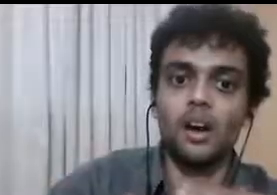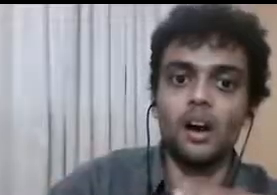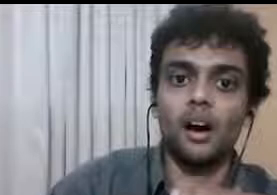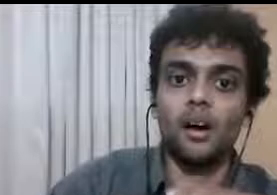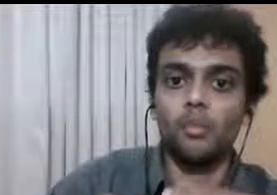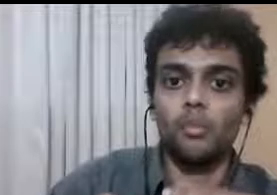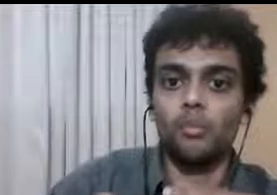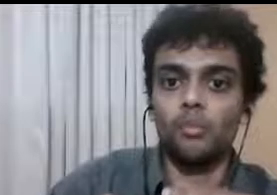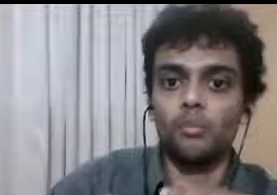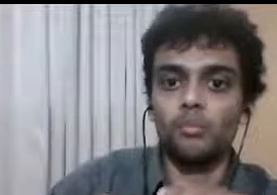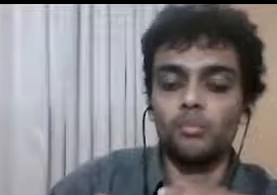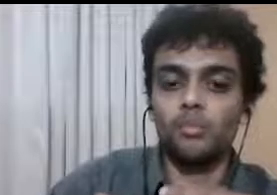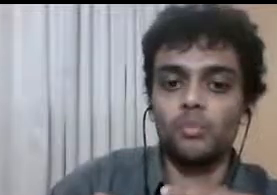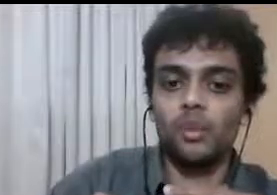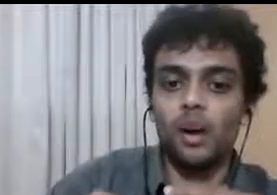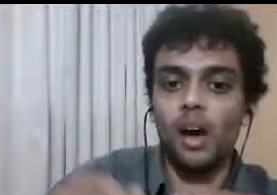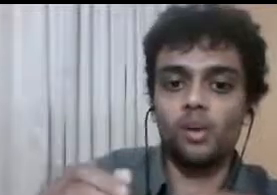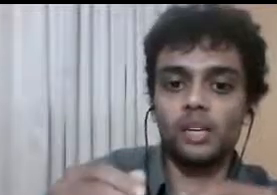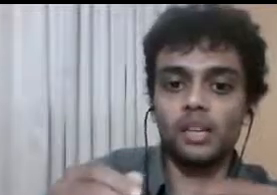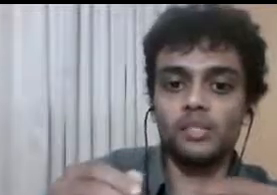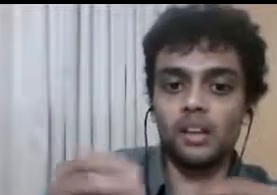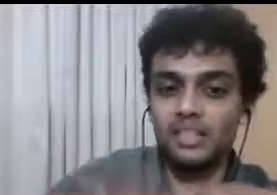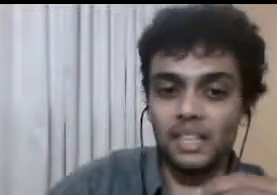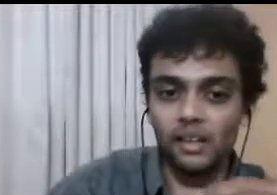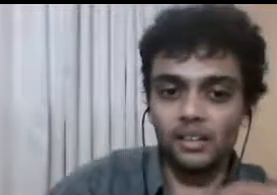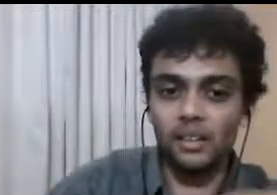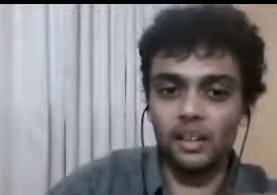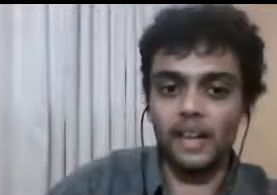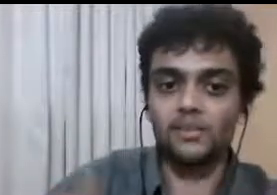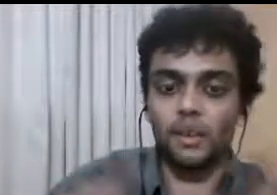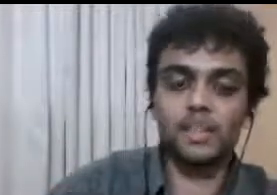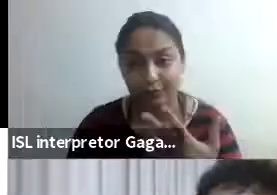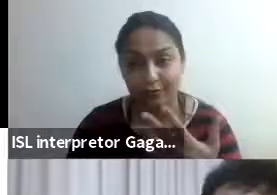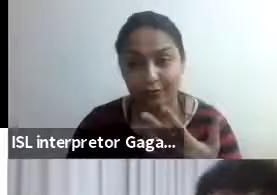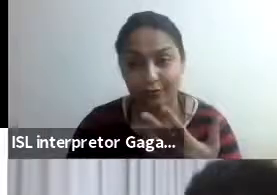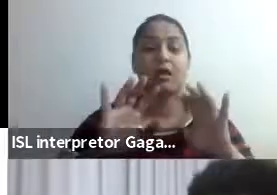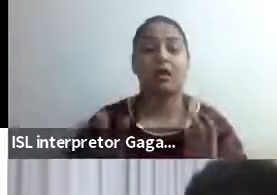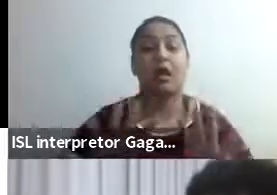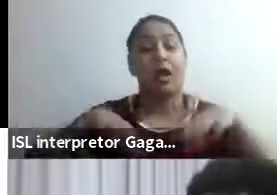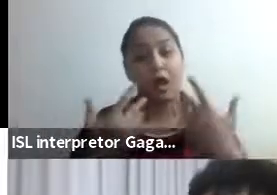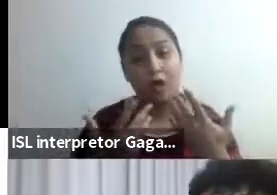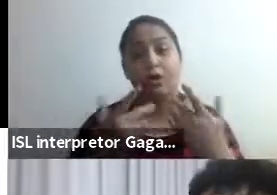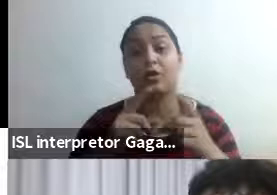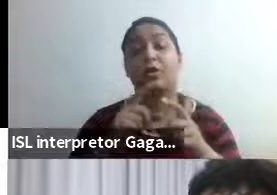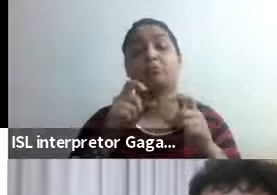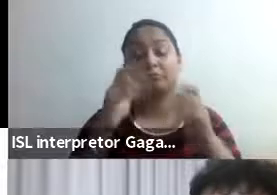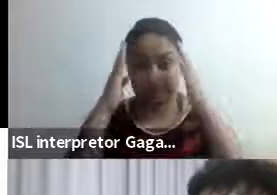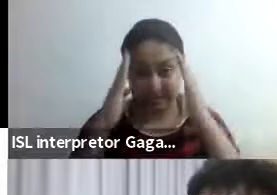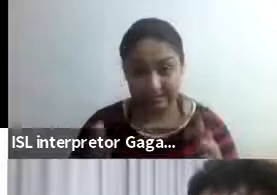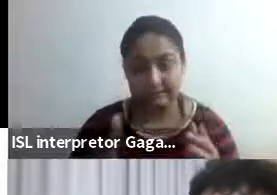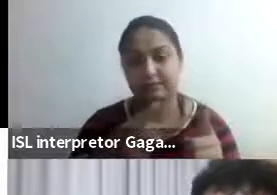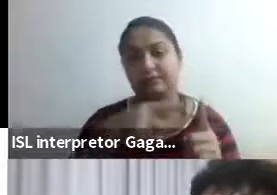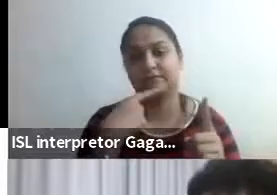also um, how things are concealed. Like if something is surrounding something else, the idea is that